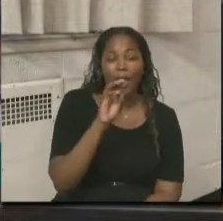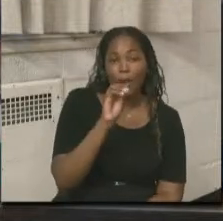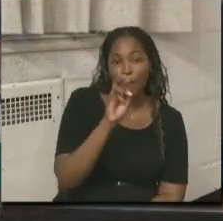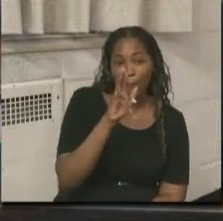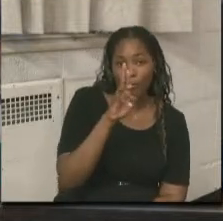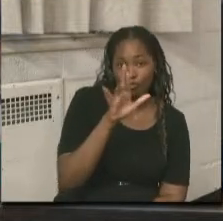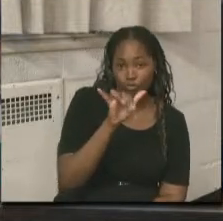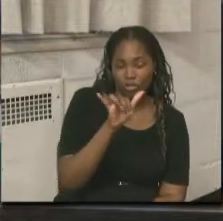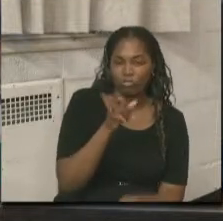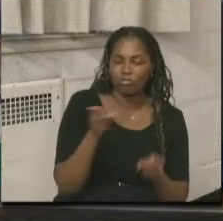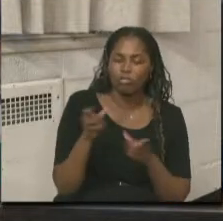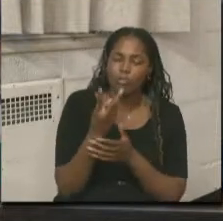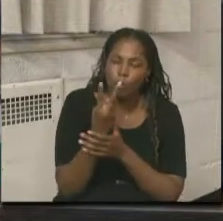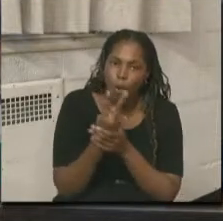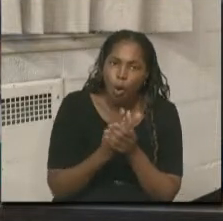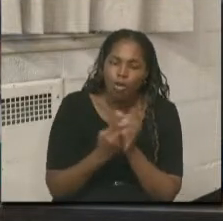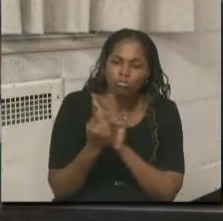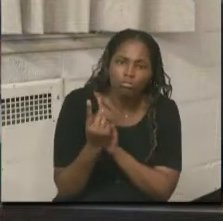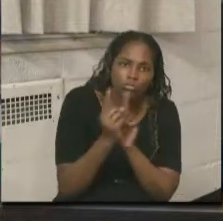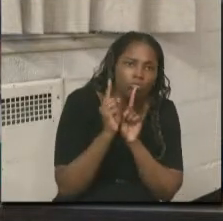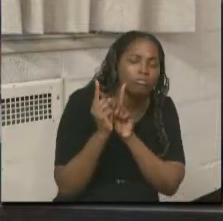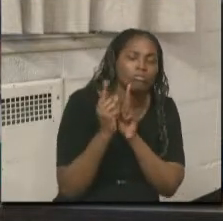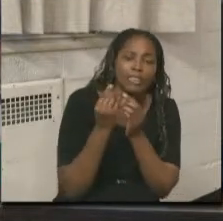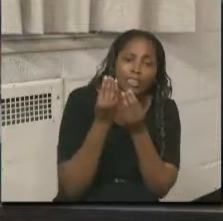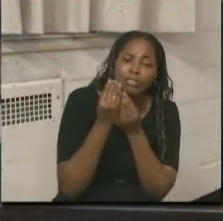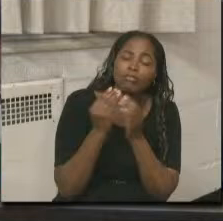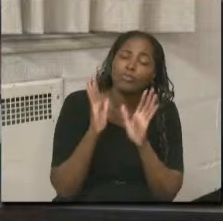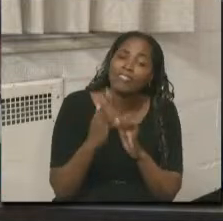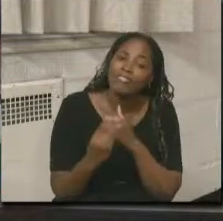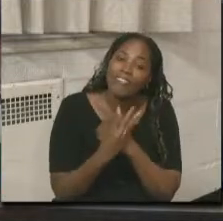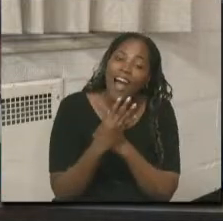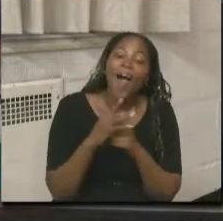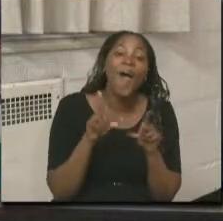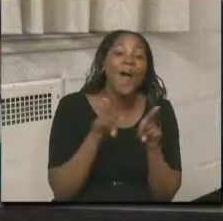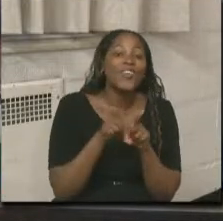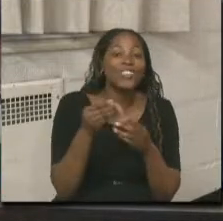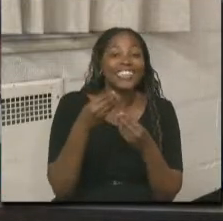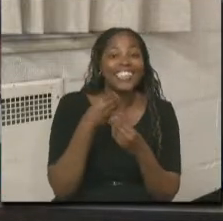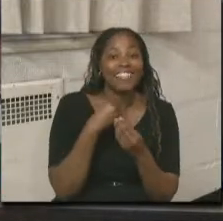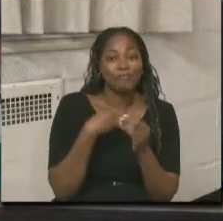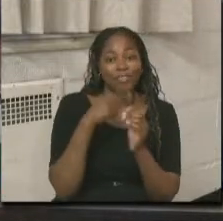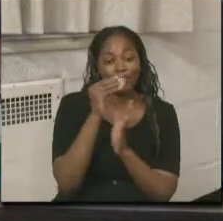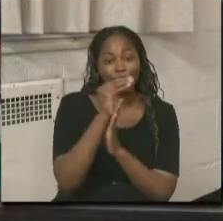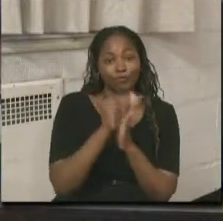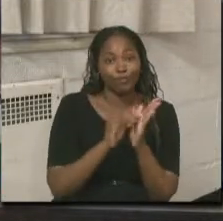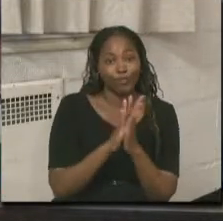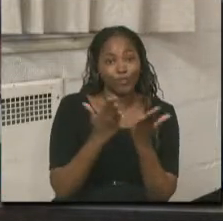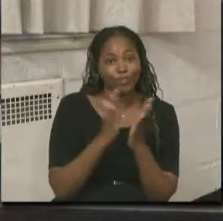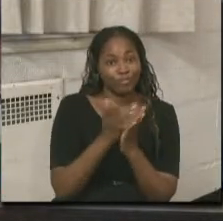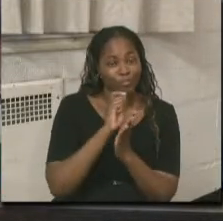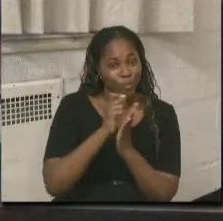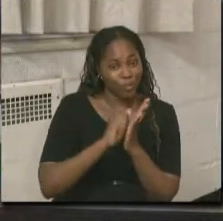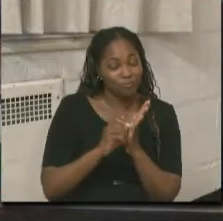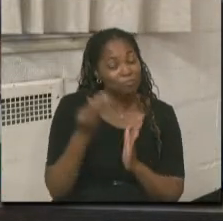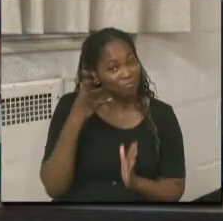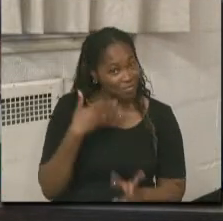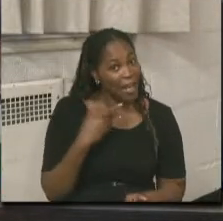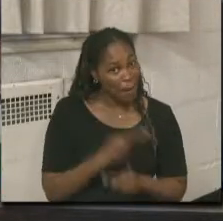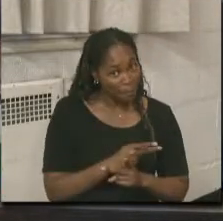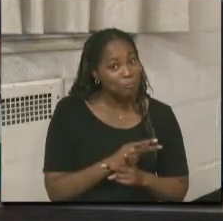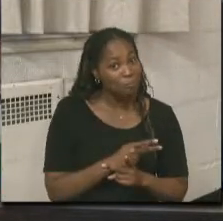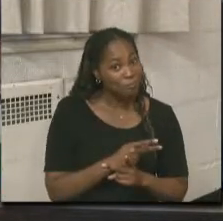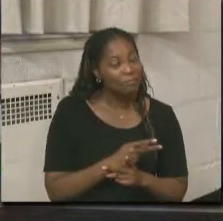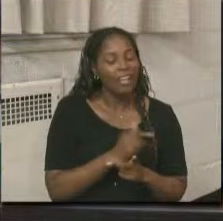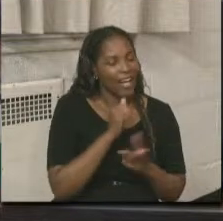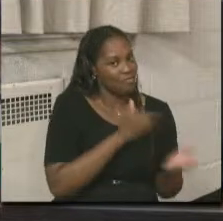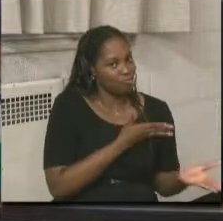first came and just gave me great advice, but you also gave me a journal, and little do you know, I've kept it. It's not here today, but I've been journaling in